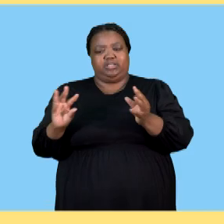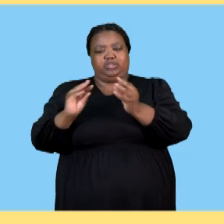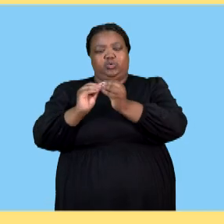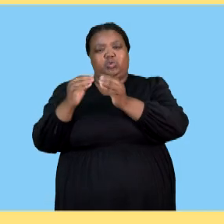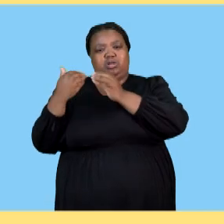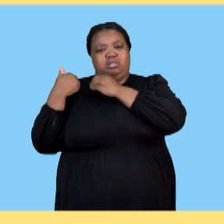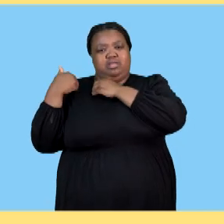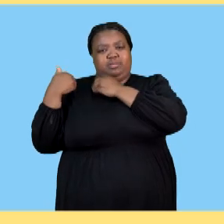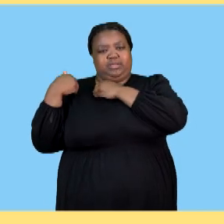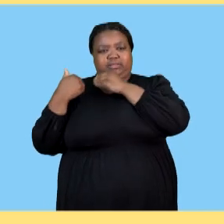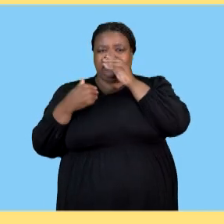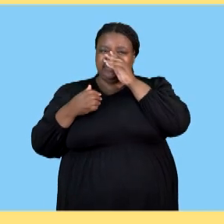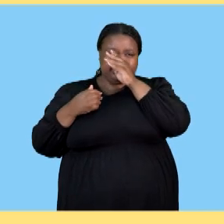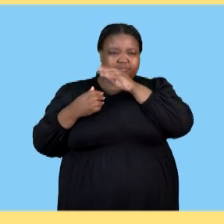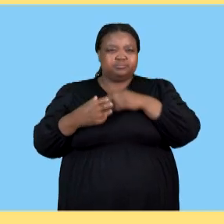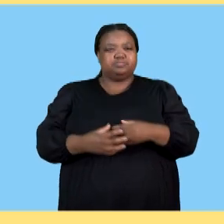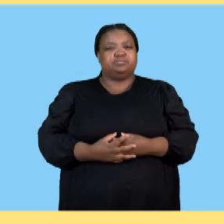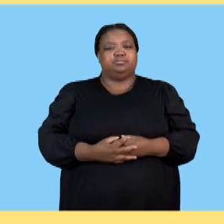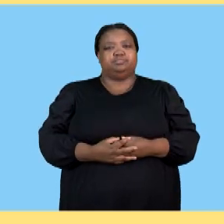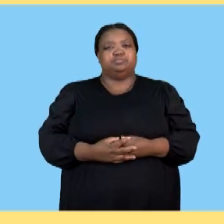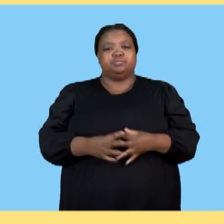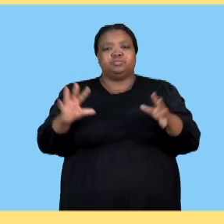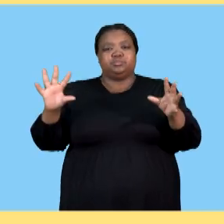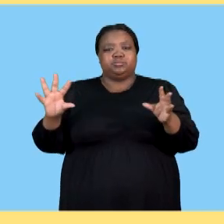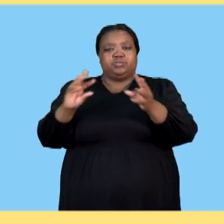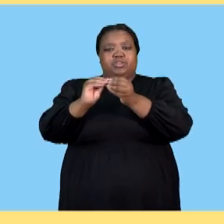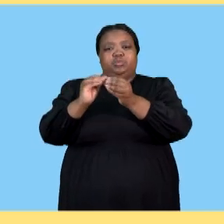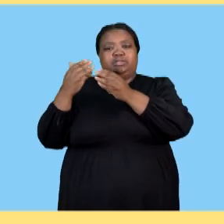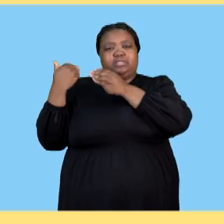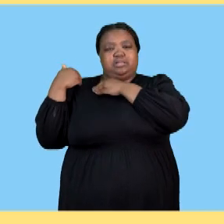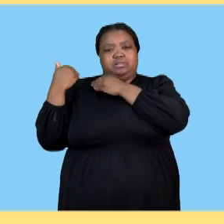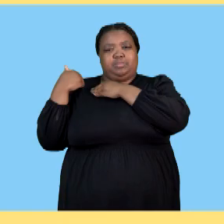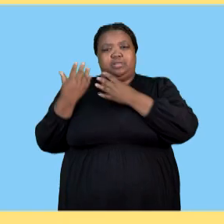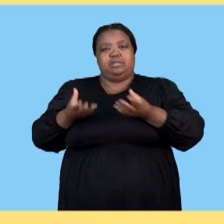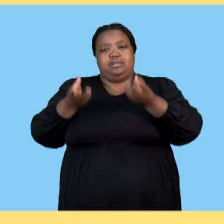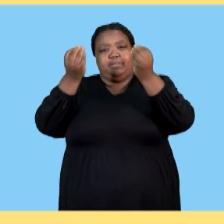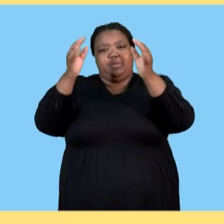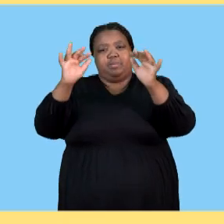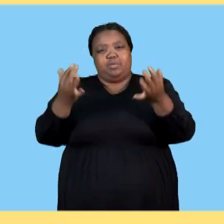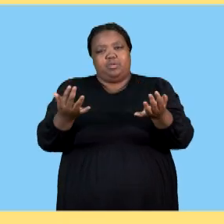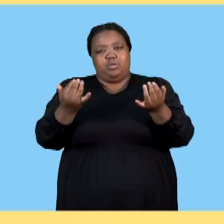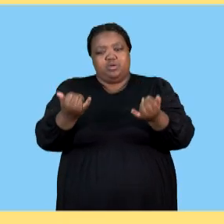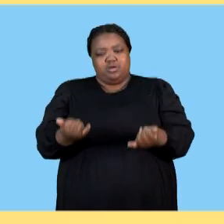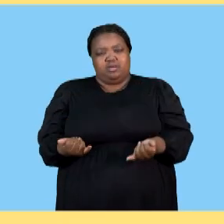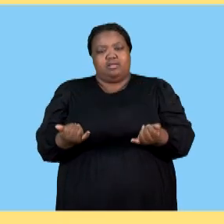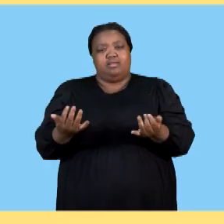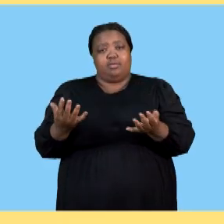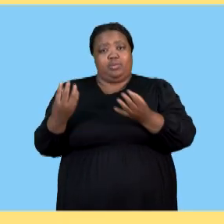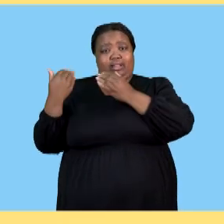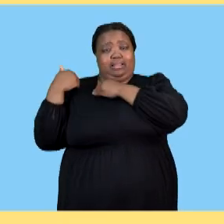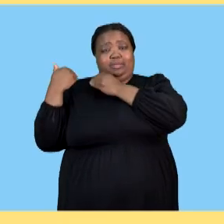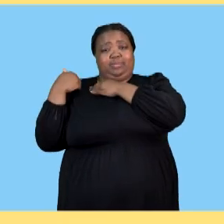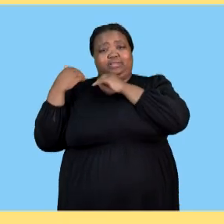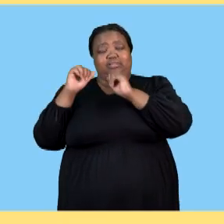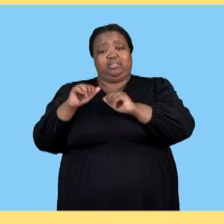total liabilities. To get my total liabilities, I'll get my current